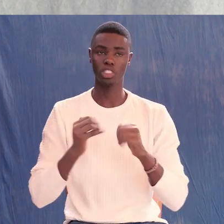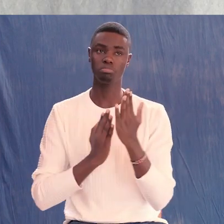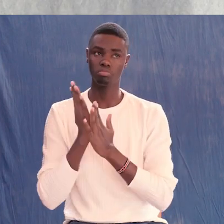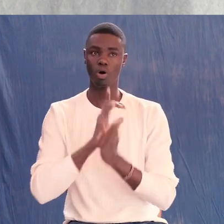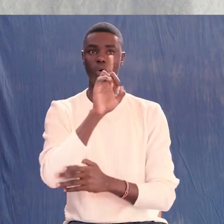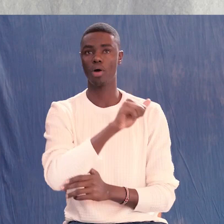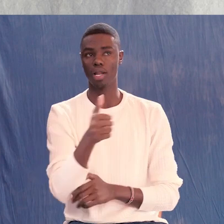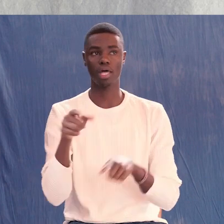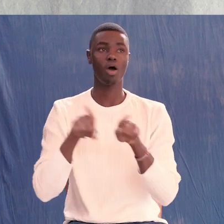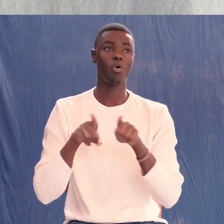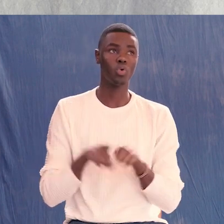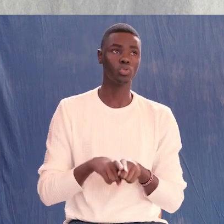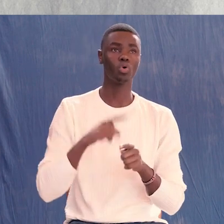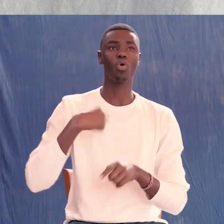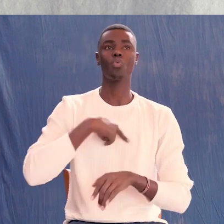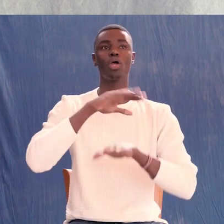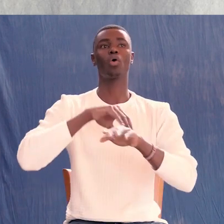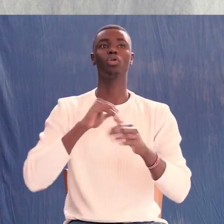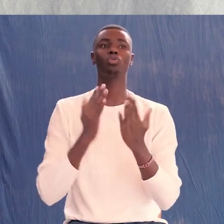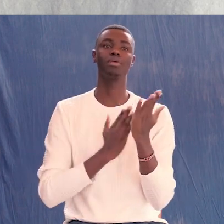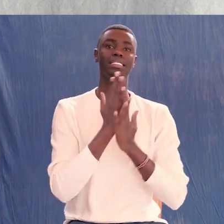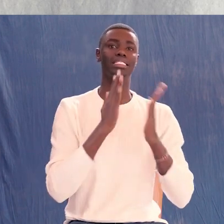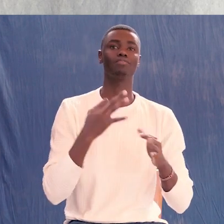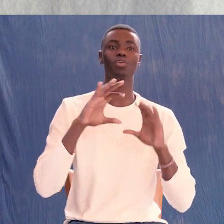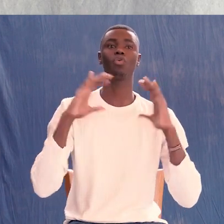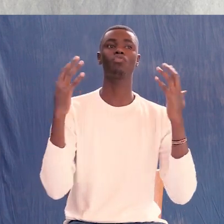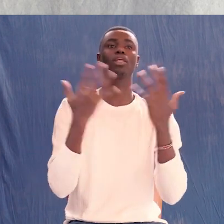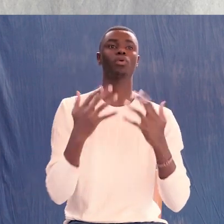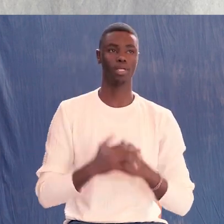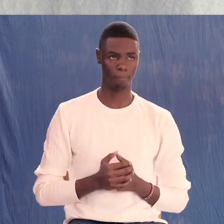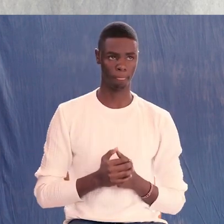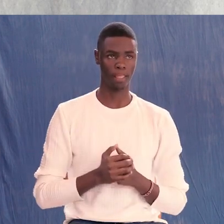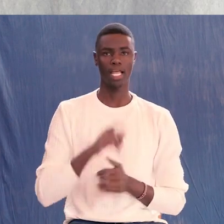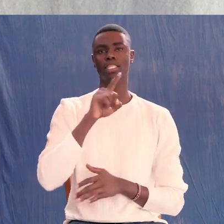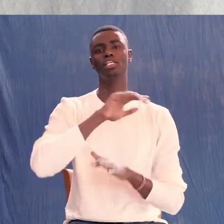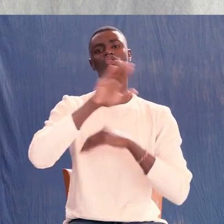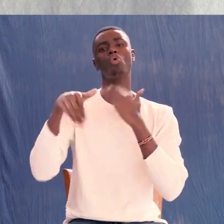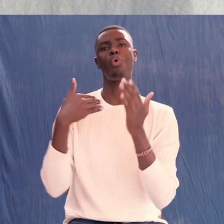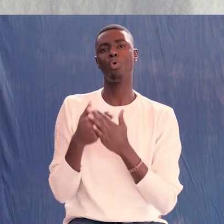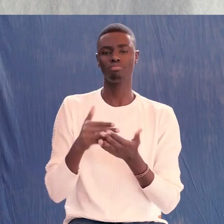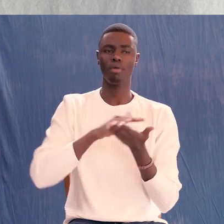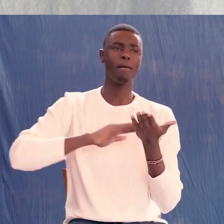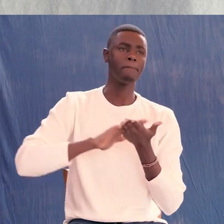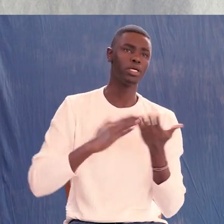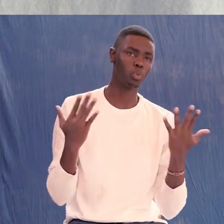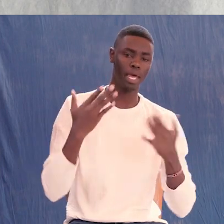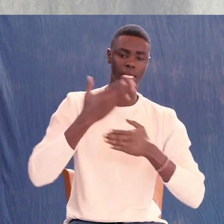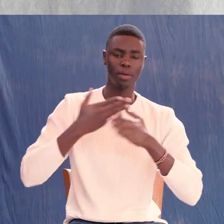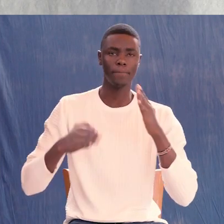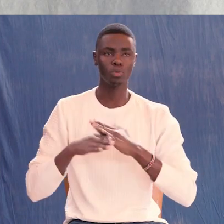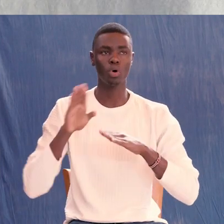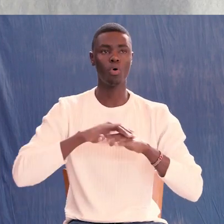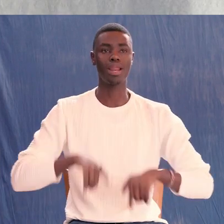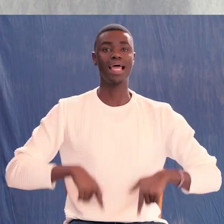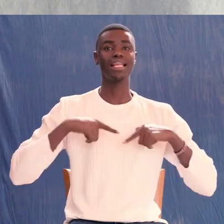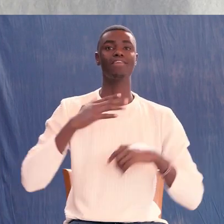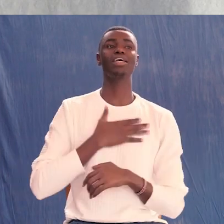of one another. But also, we're called to be servants of the world. And this is all based and built on living